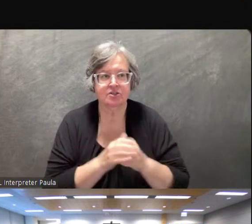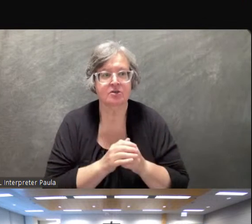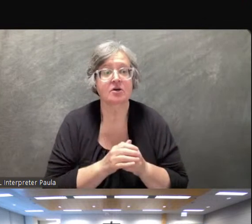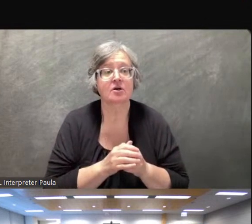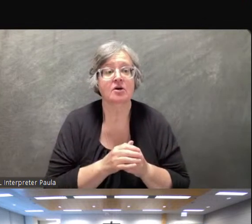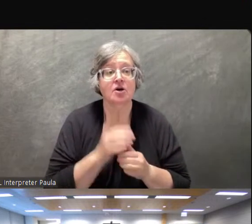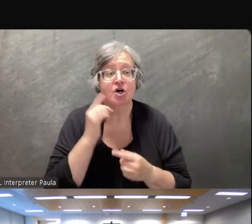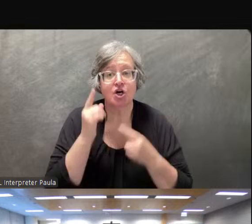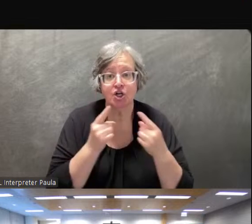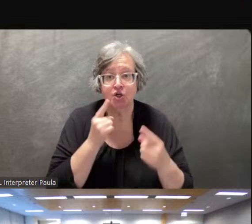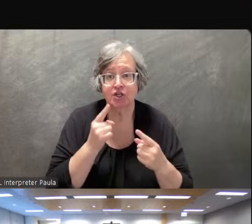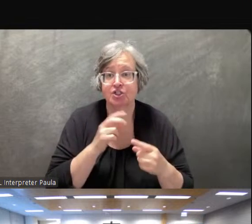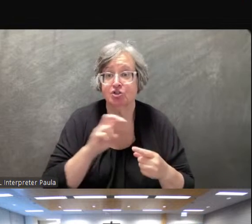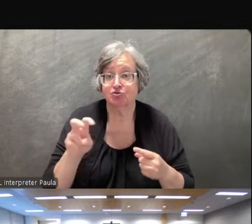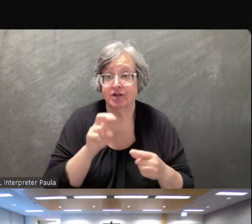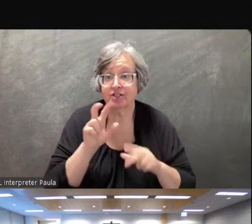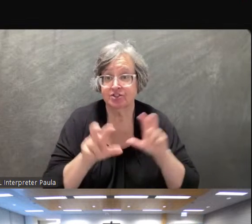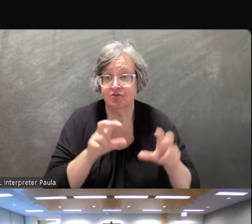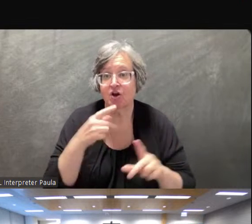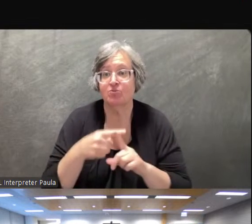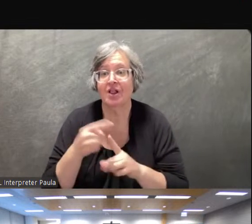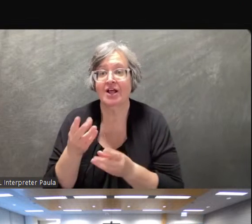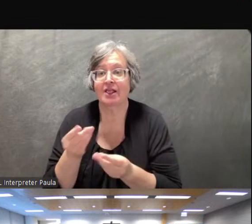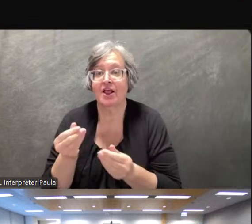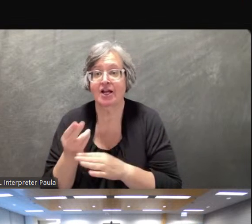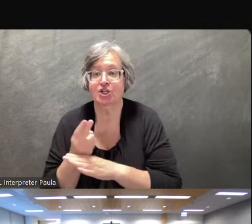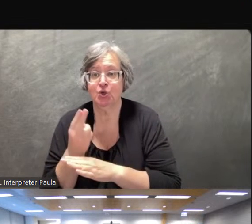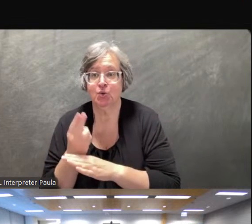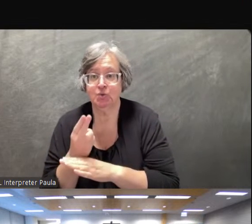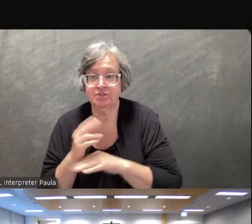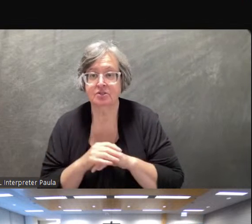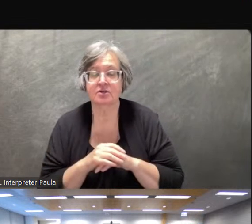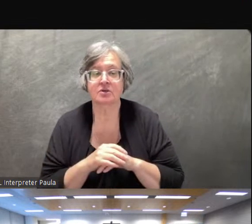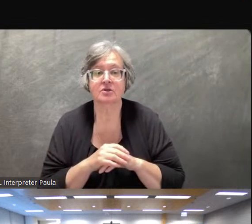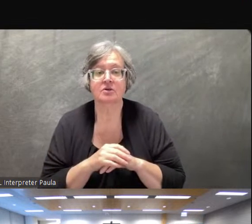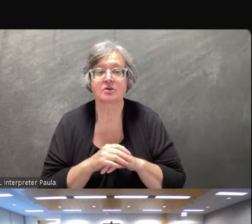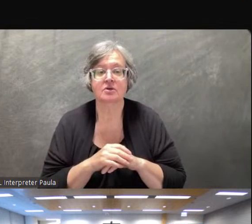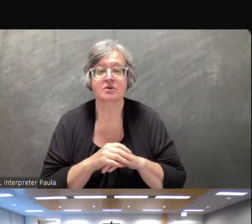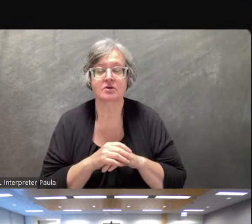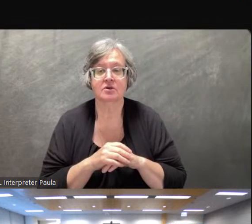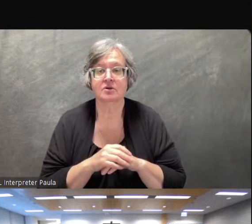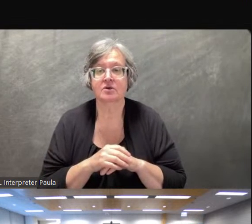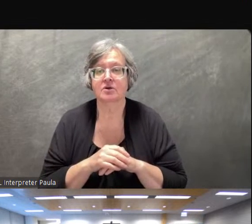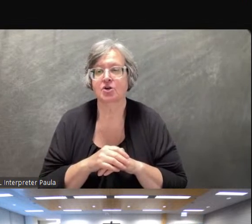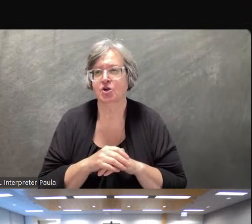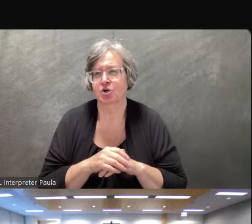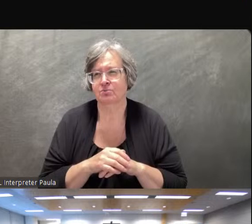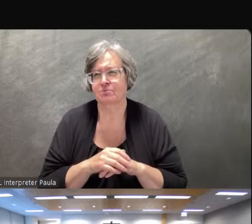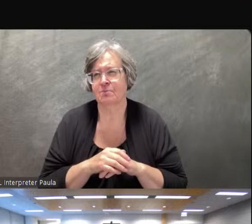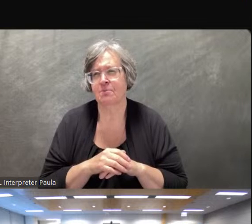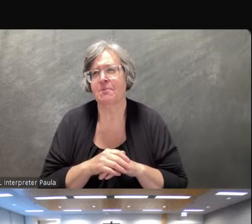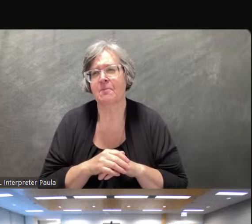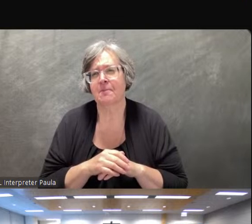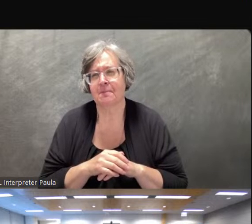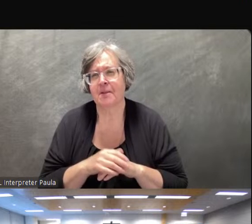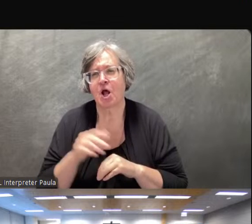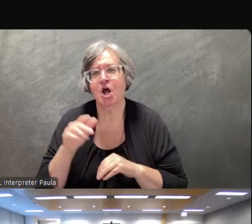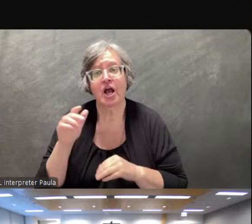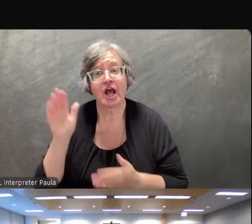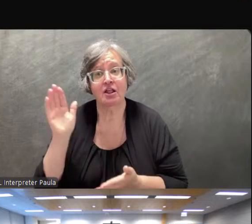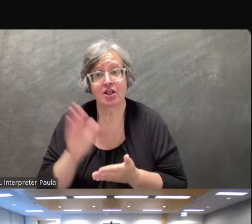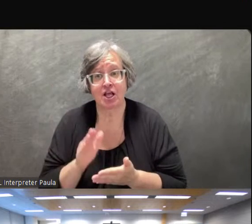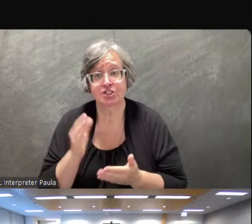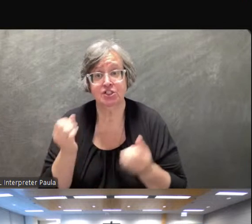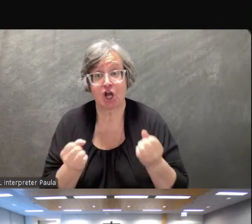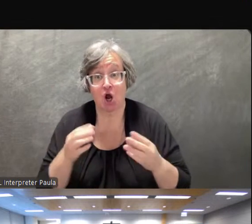investment combined with land use and lower car ownership, we